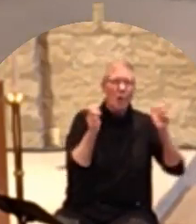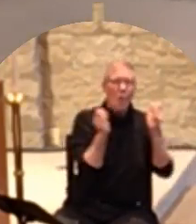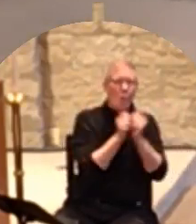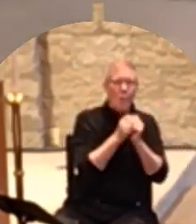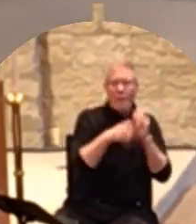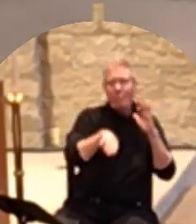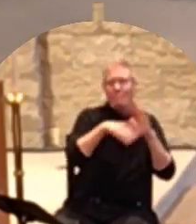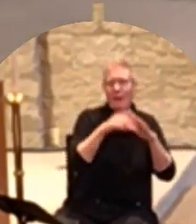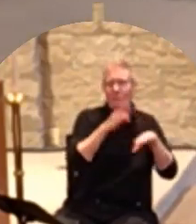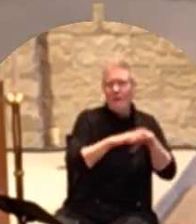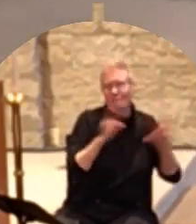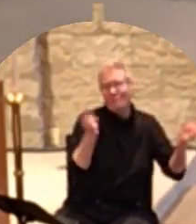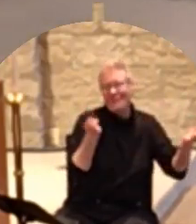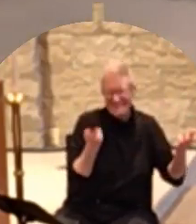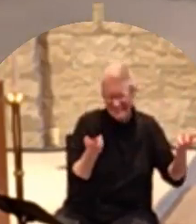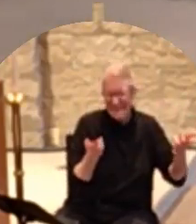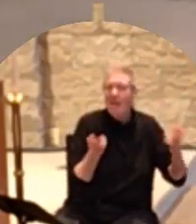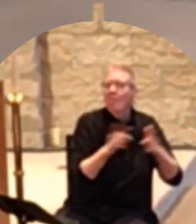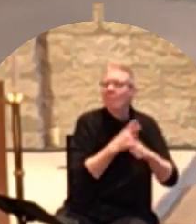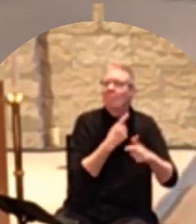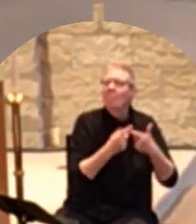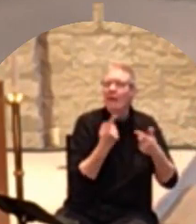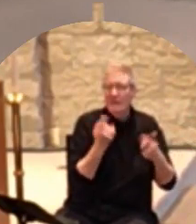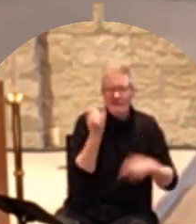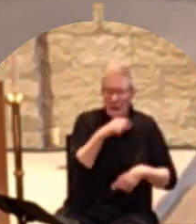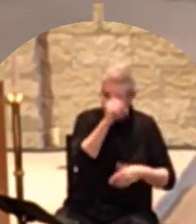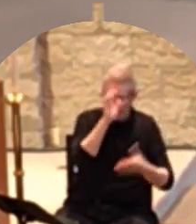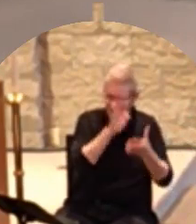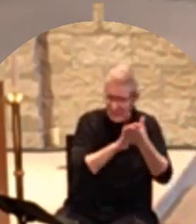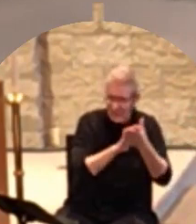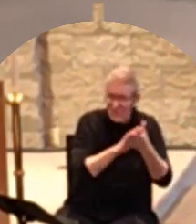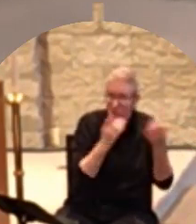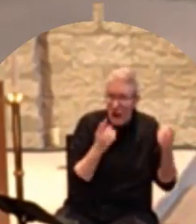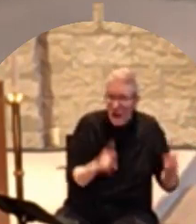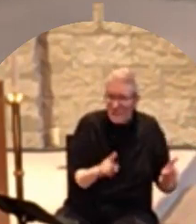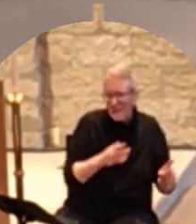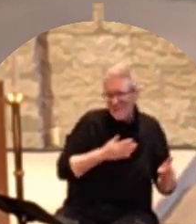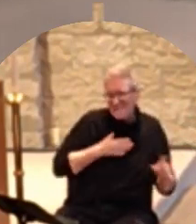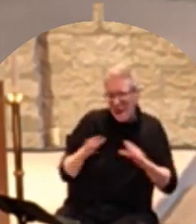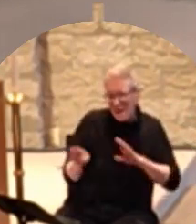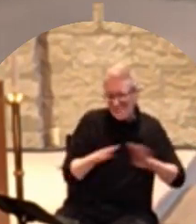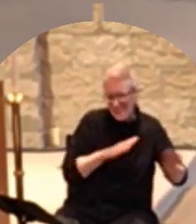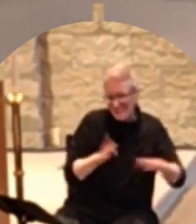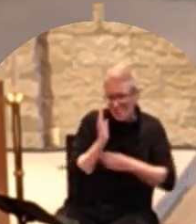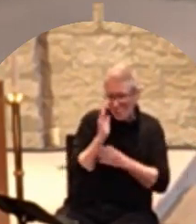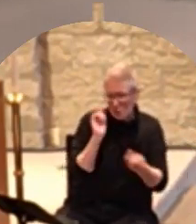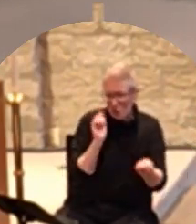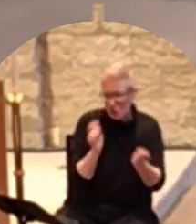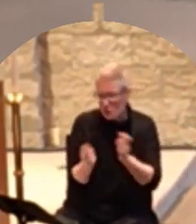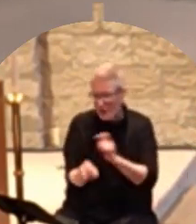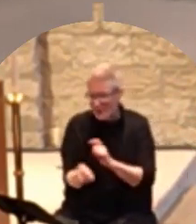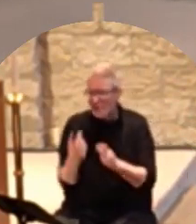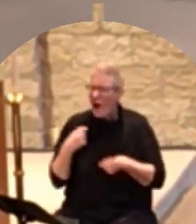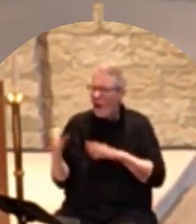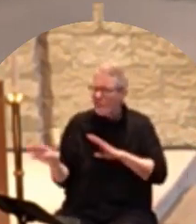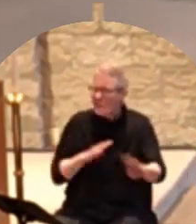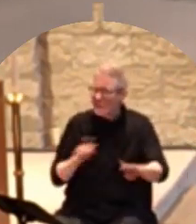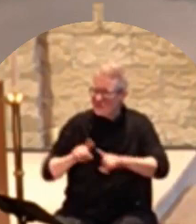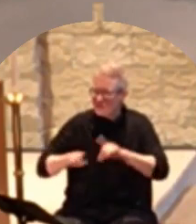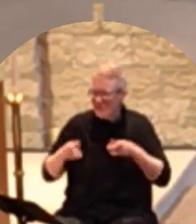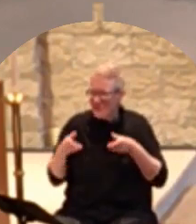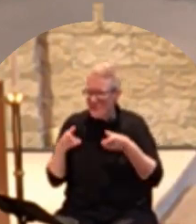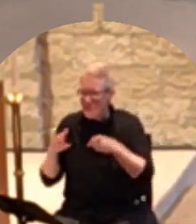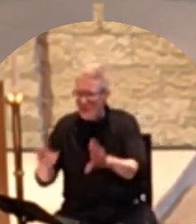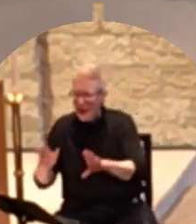my behavior is going to change. It's going to change, and I will behave in a different way. I will be